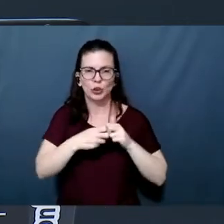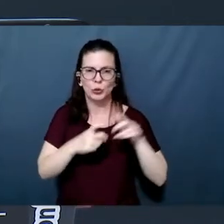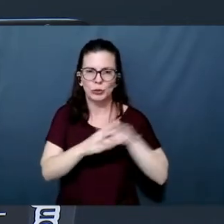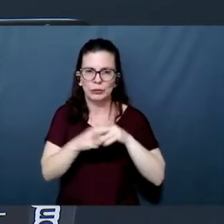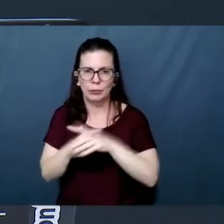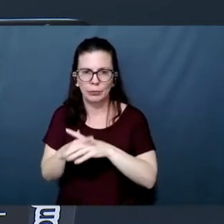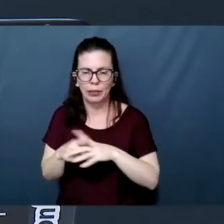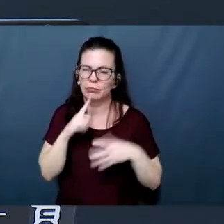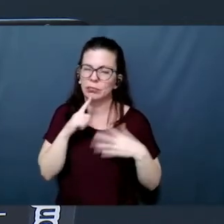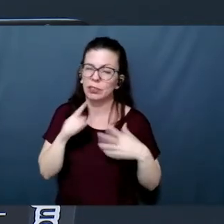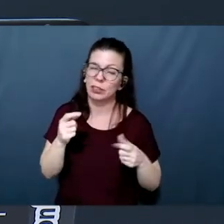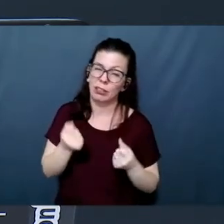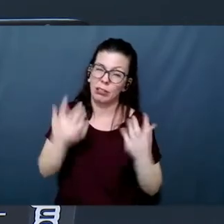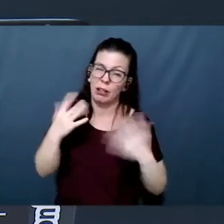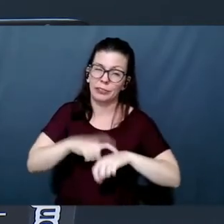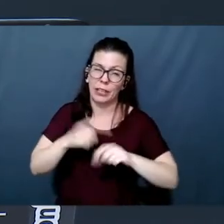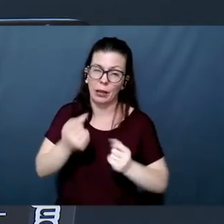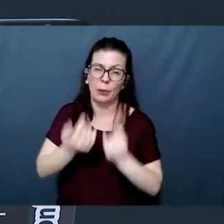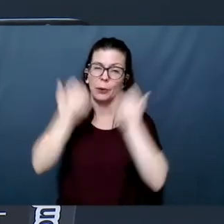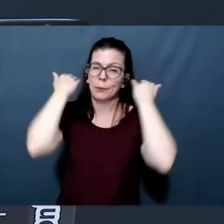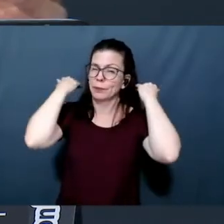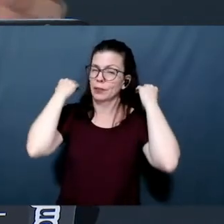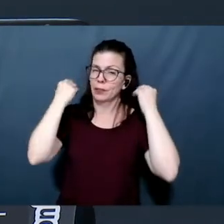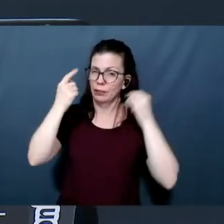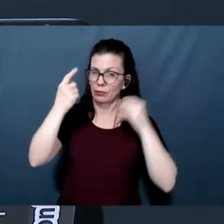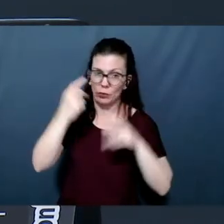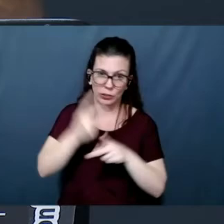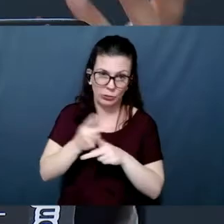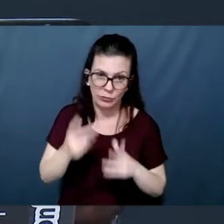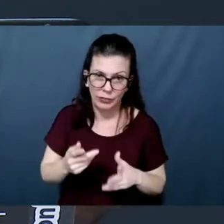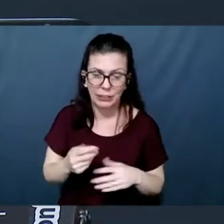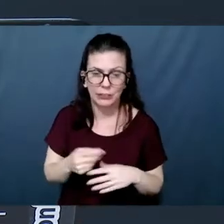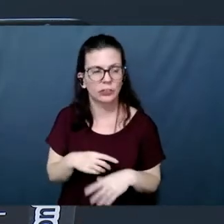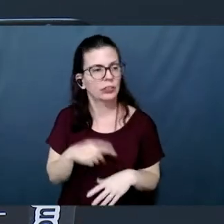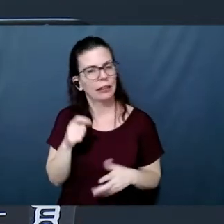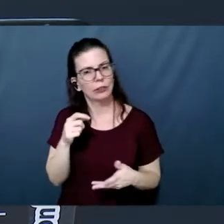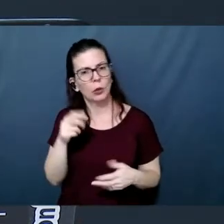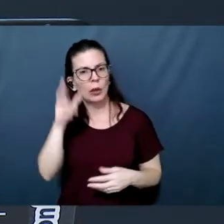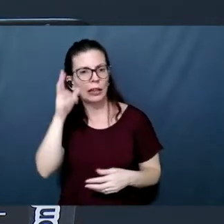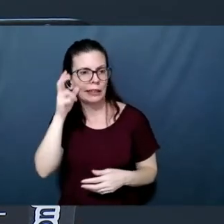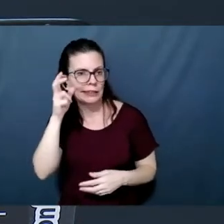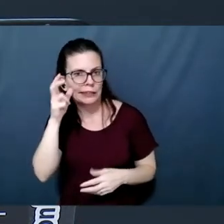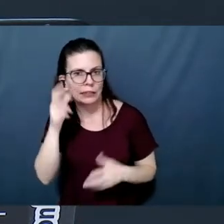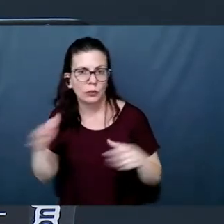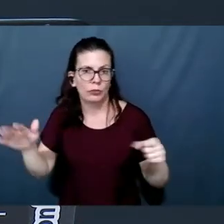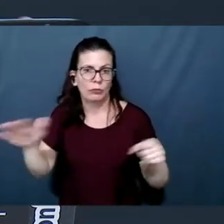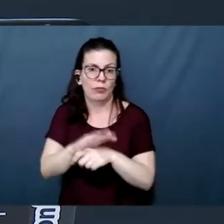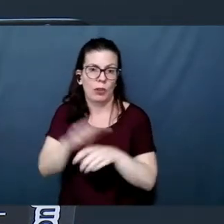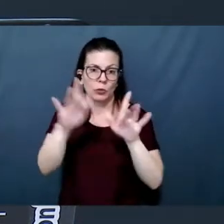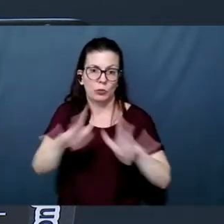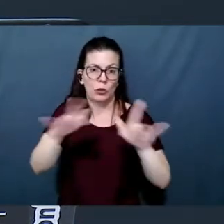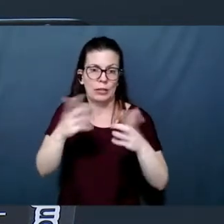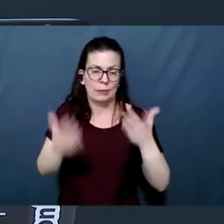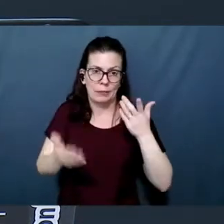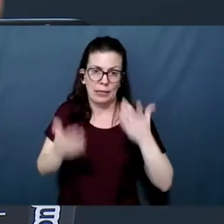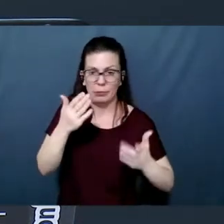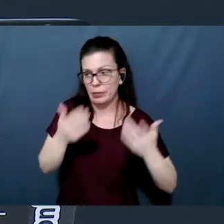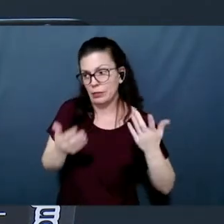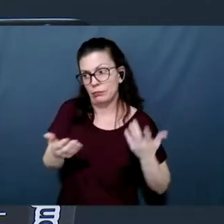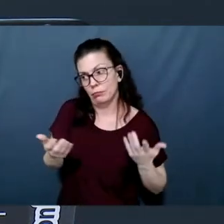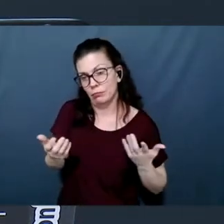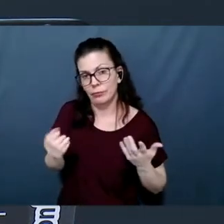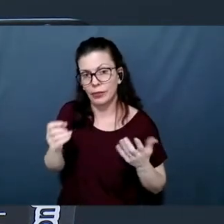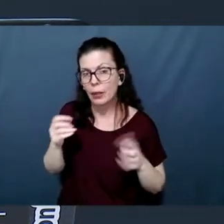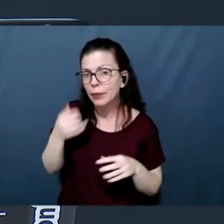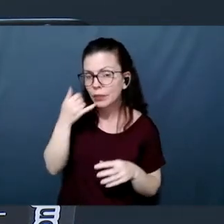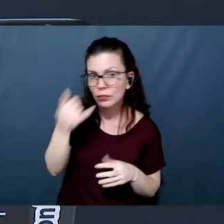for a lot of supervisors, right? Like having to maybe listen to an entire recording. It can be the calls could be 10 minutes